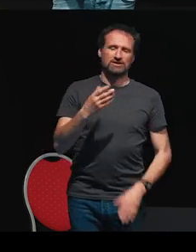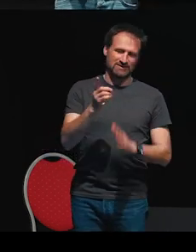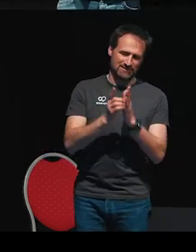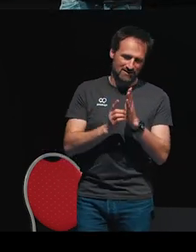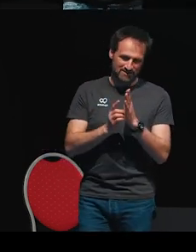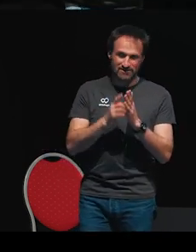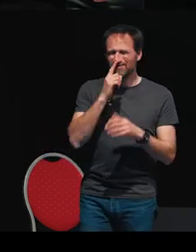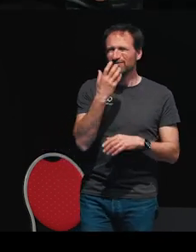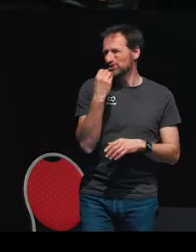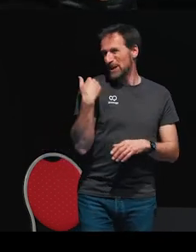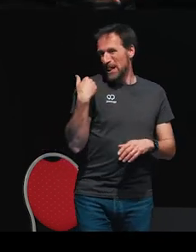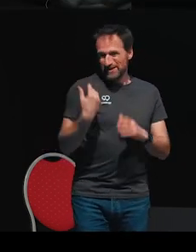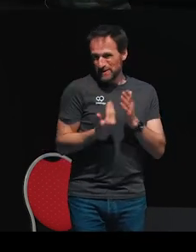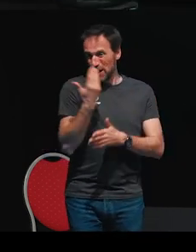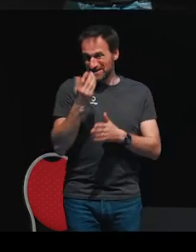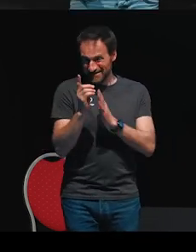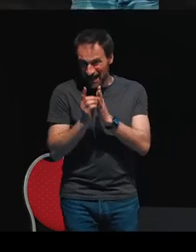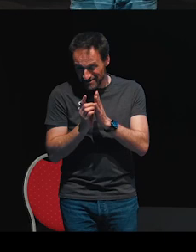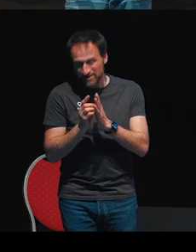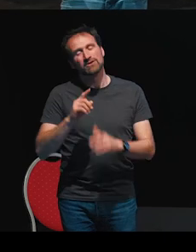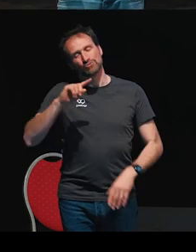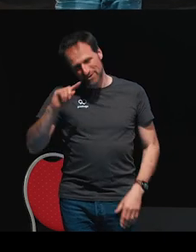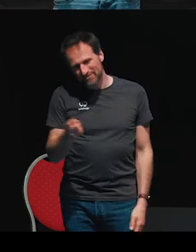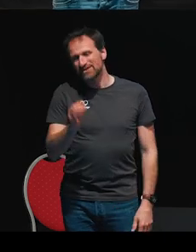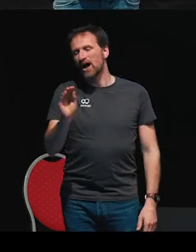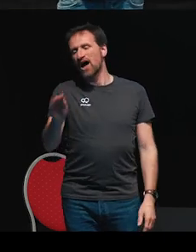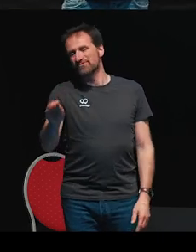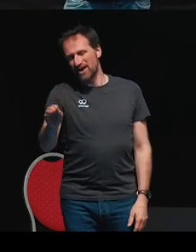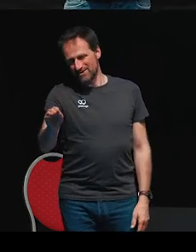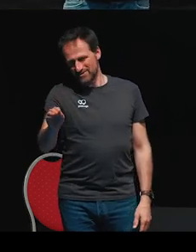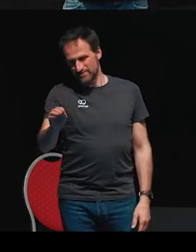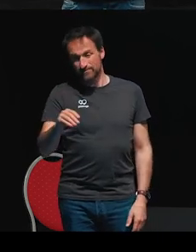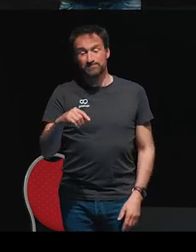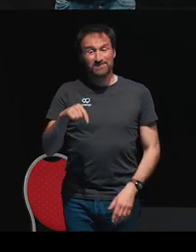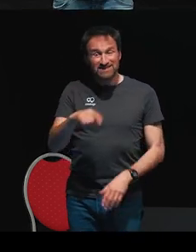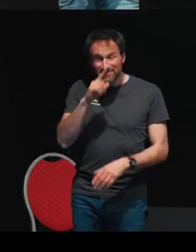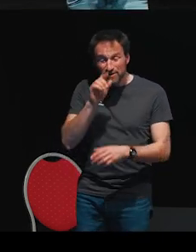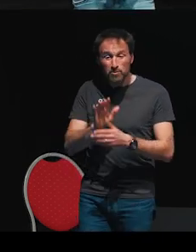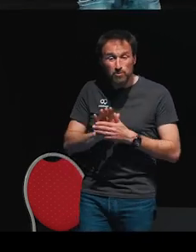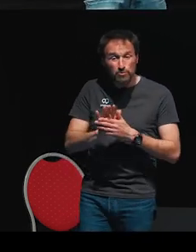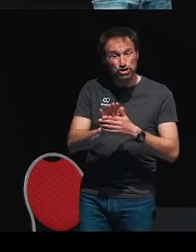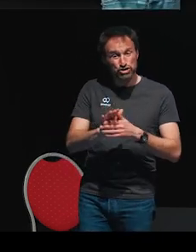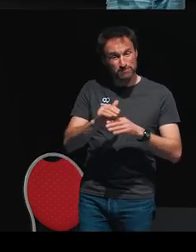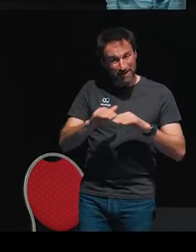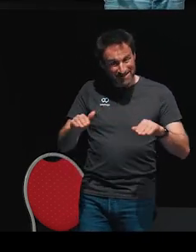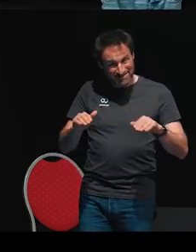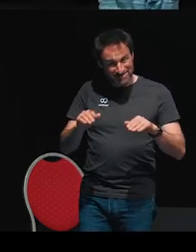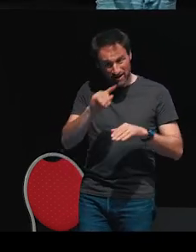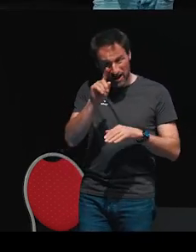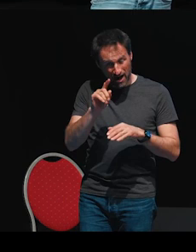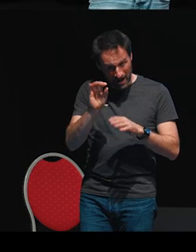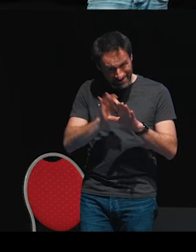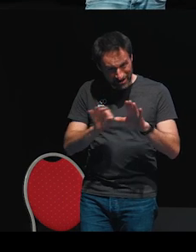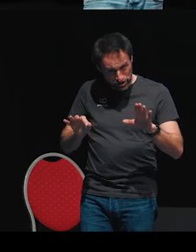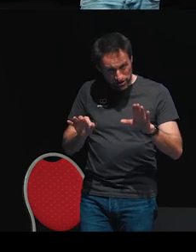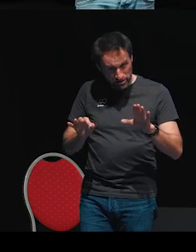have to ask again. And now let's compare this to a push-based architecture. With a push-based